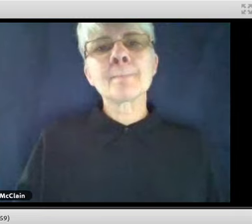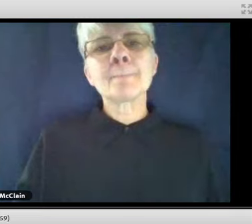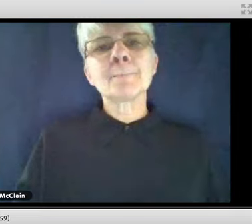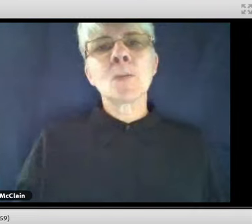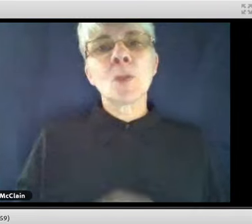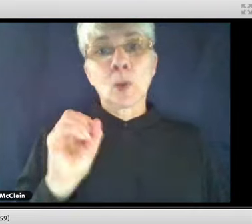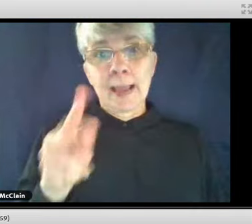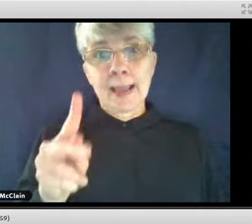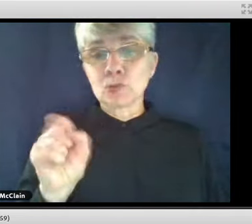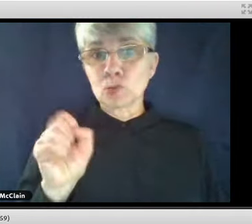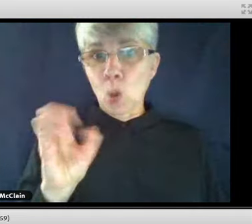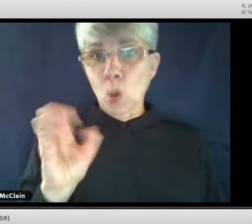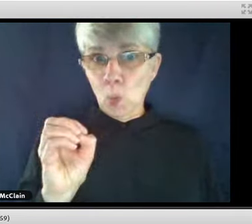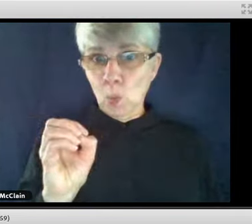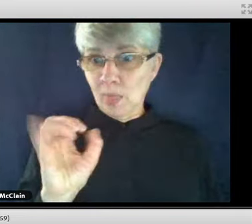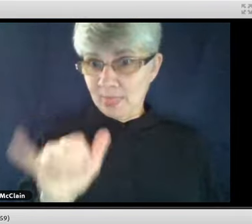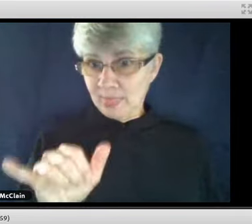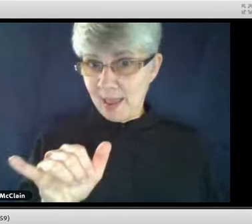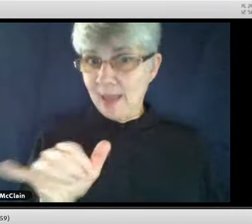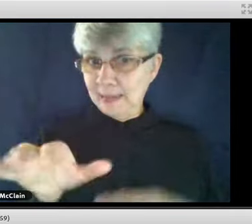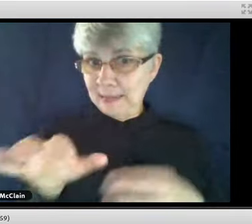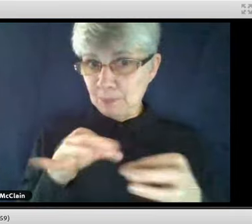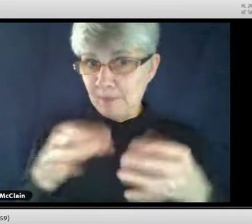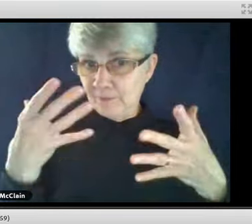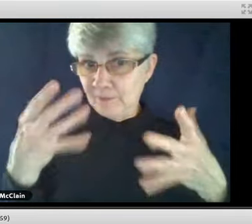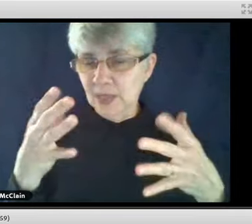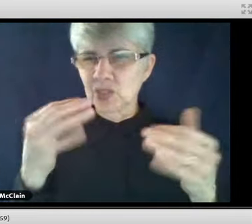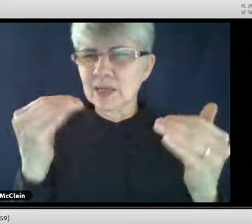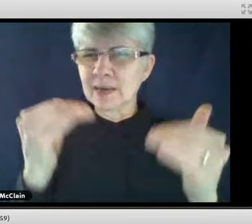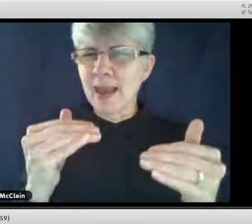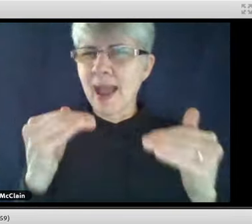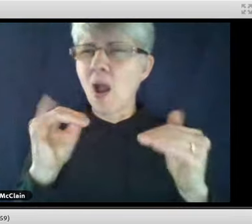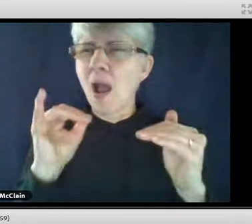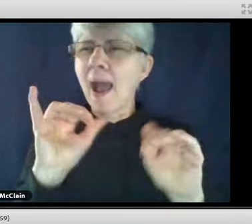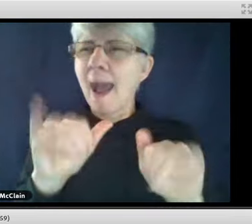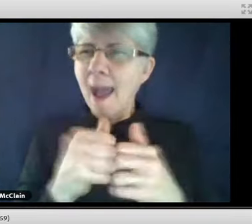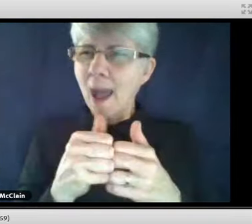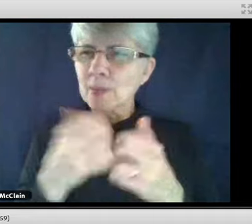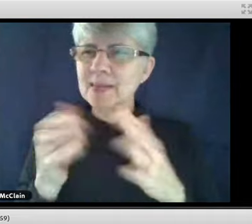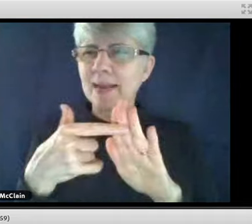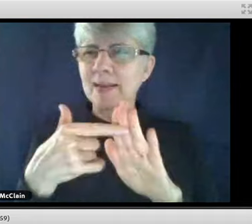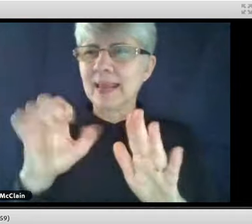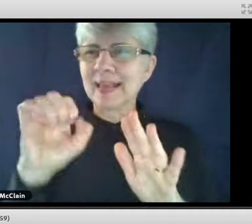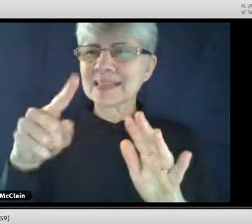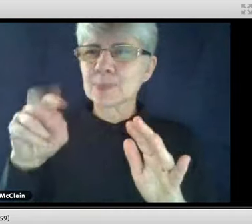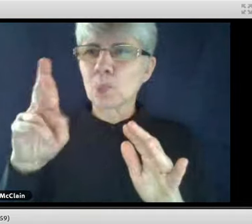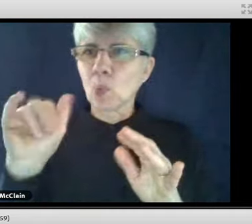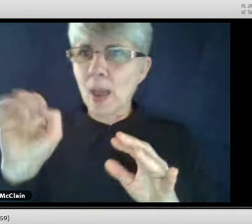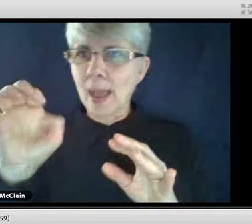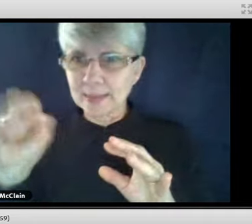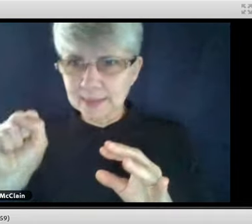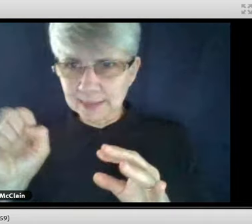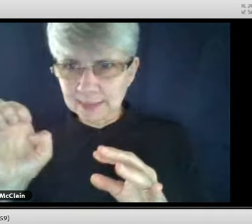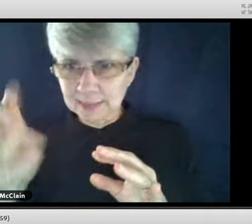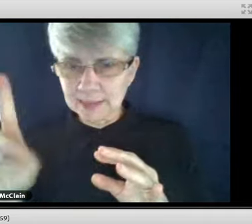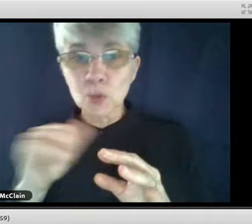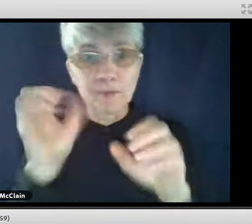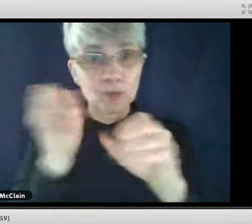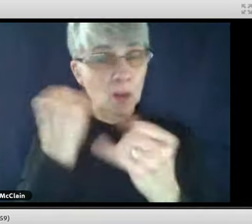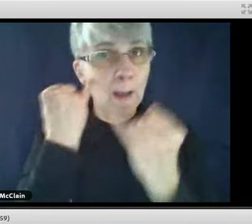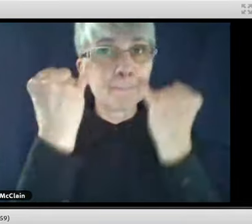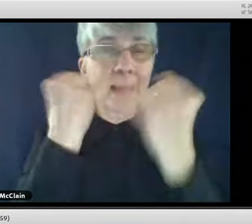Okay, so with that said, how is this then expressed? Okay, once again, you have to imagine this in your